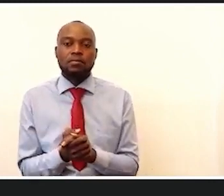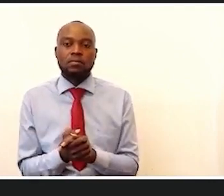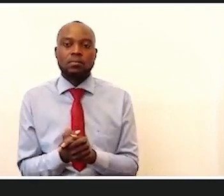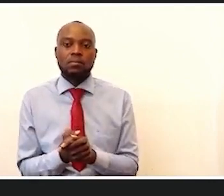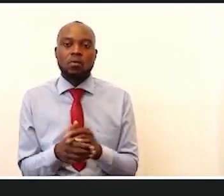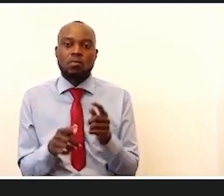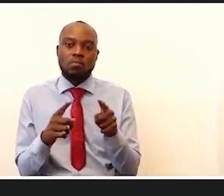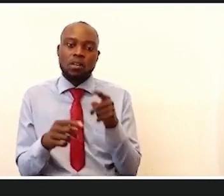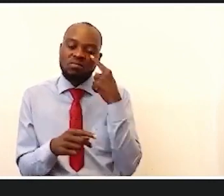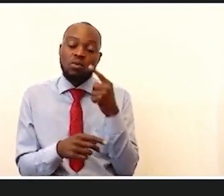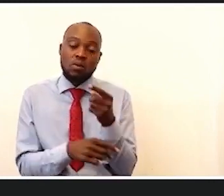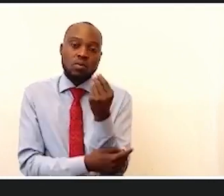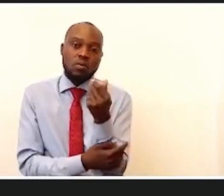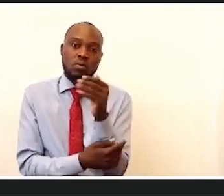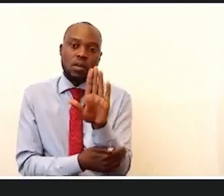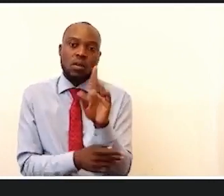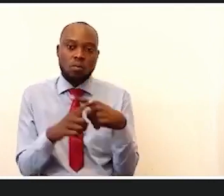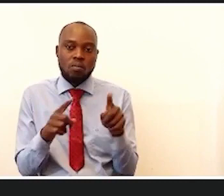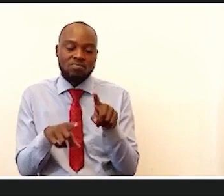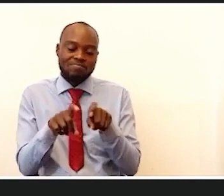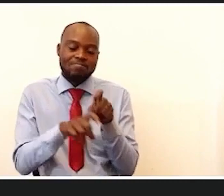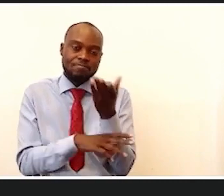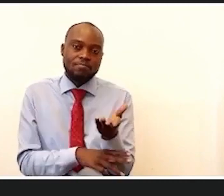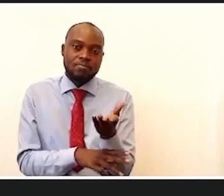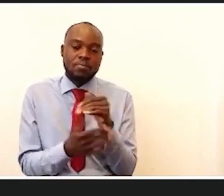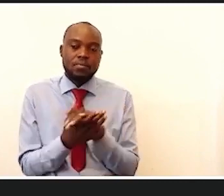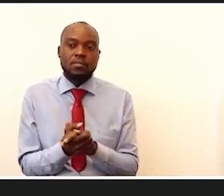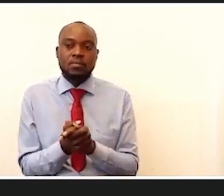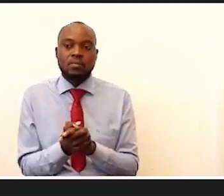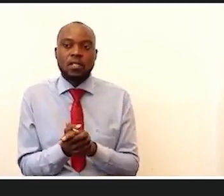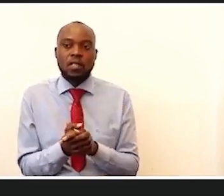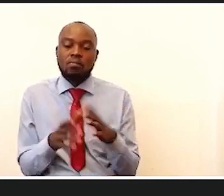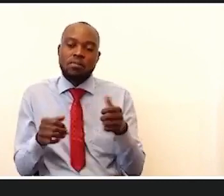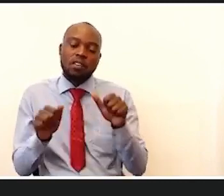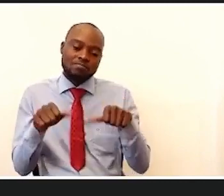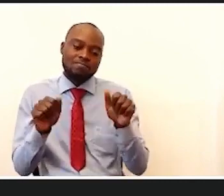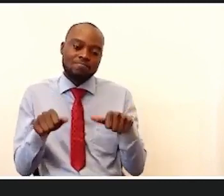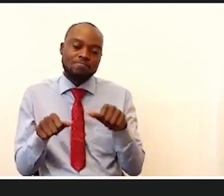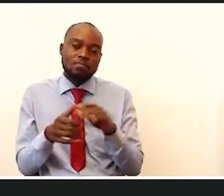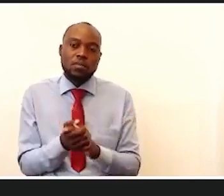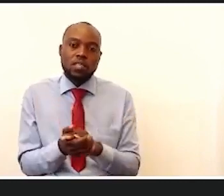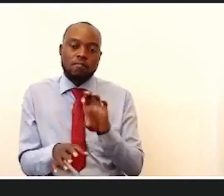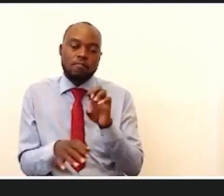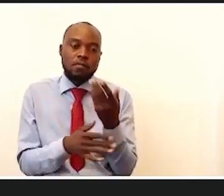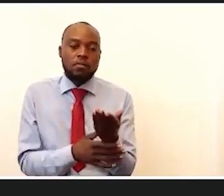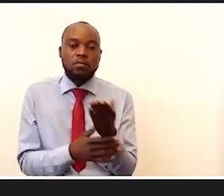reconfiguring their economies and politics in a way that will enable self-sufficiency